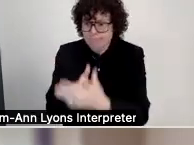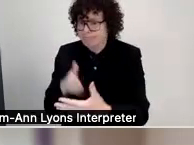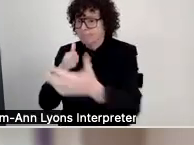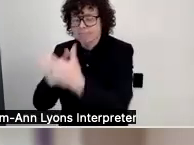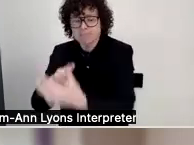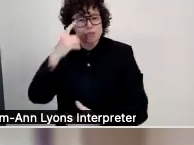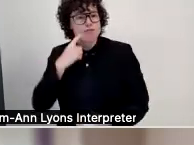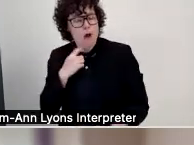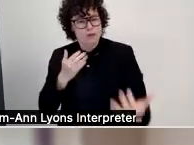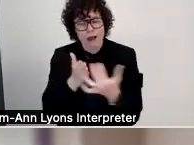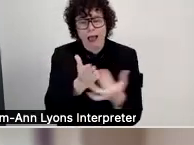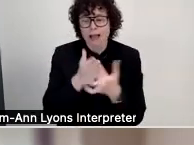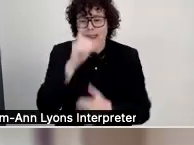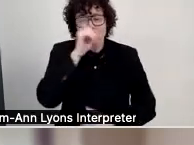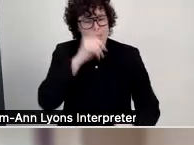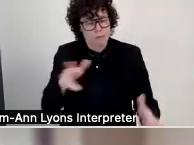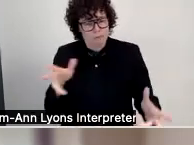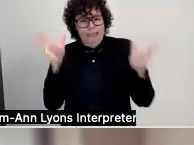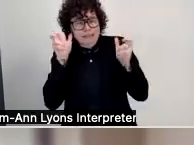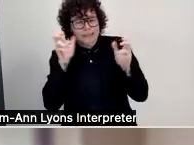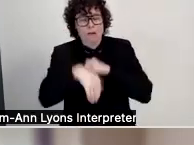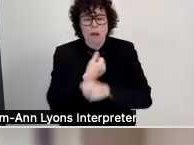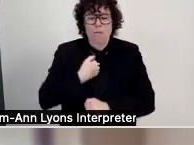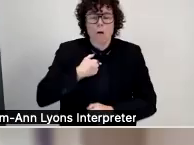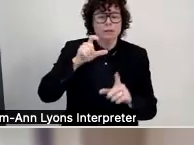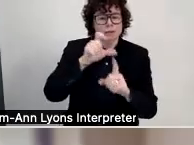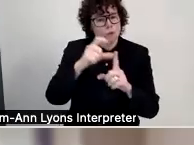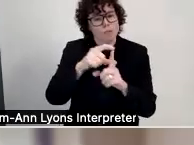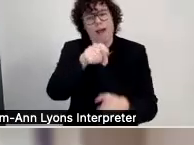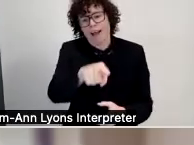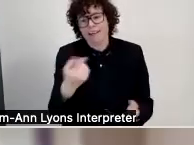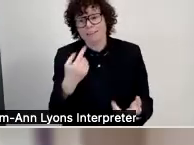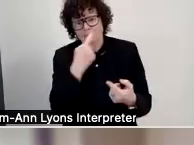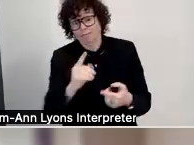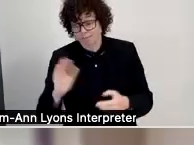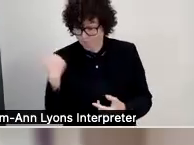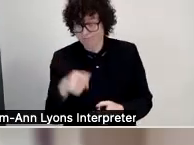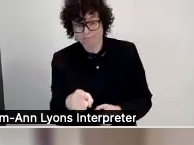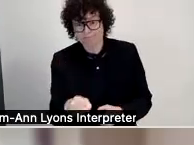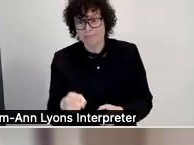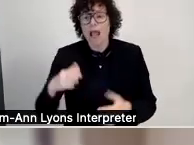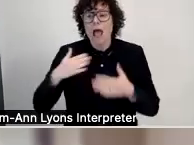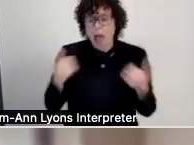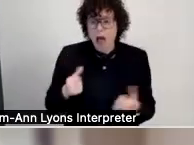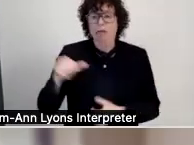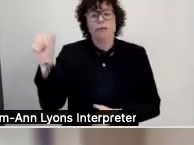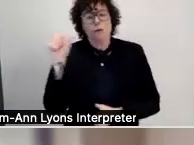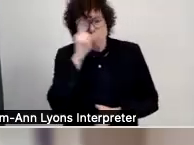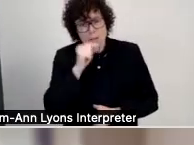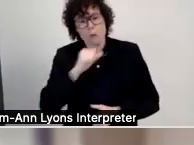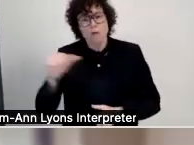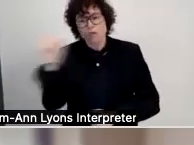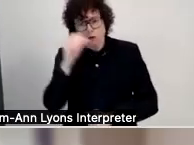intellectual disability. The framework is a document that says what health students should know and be able to do by the time they